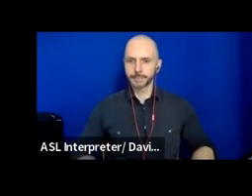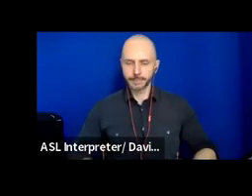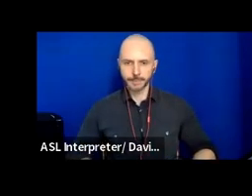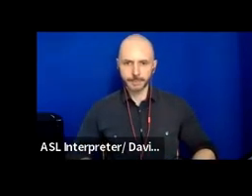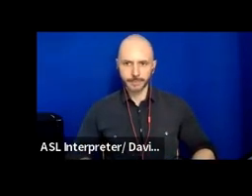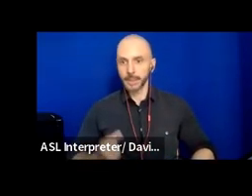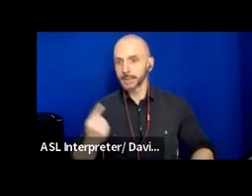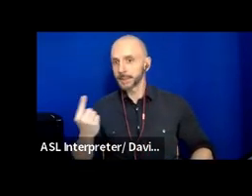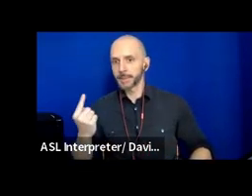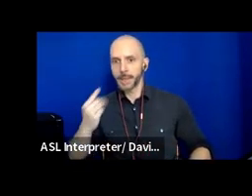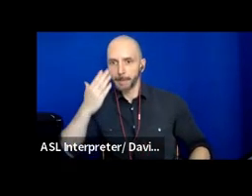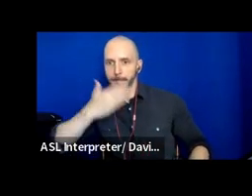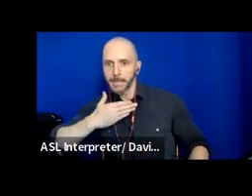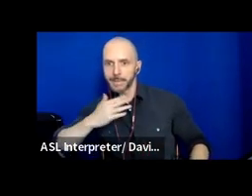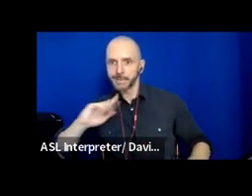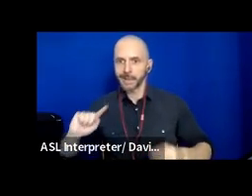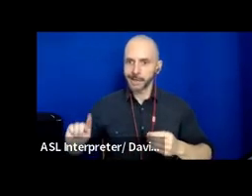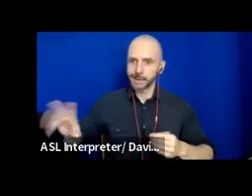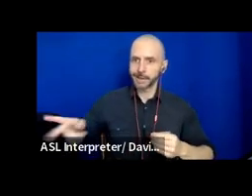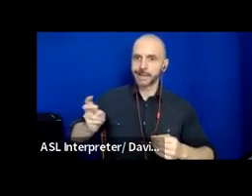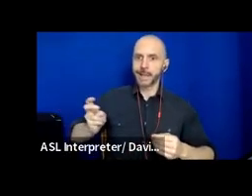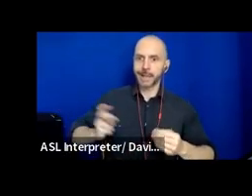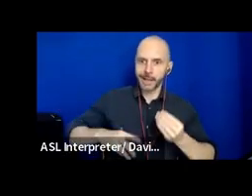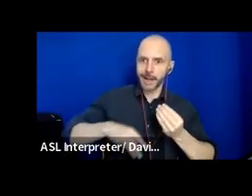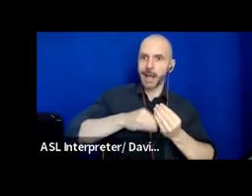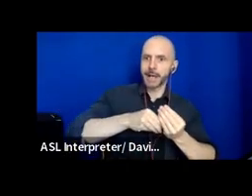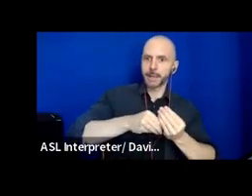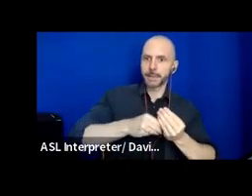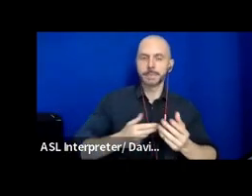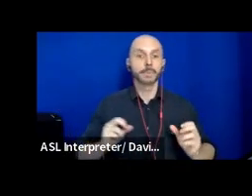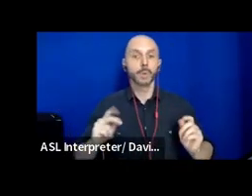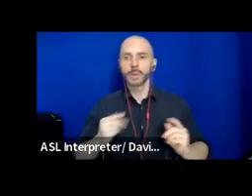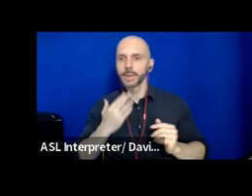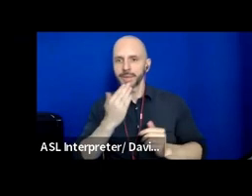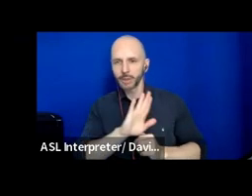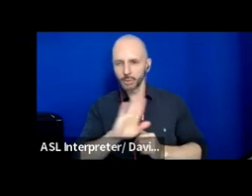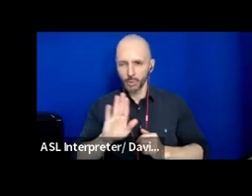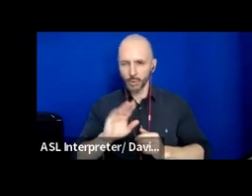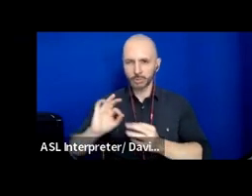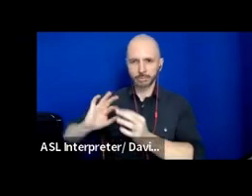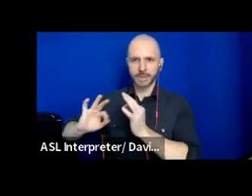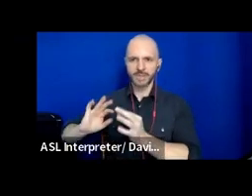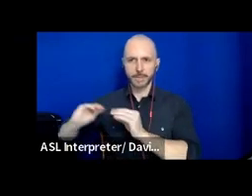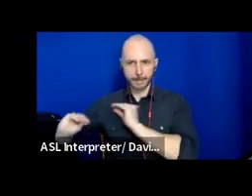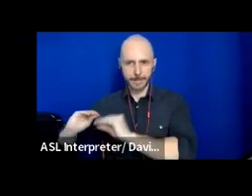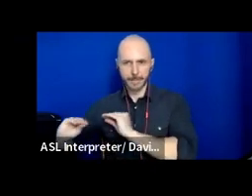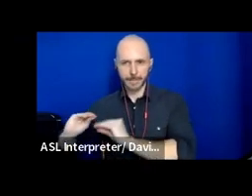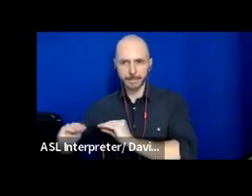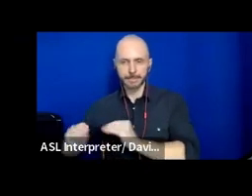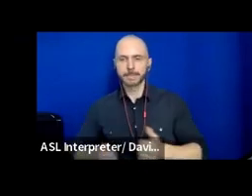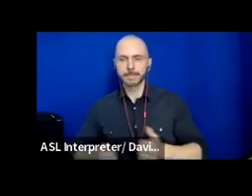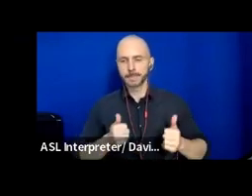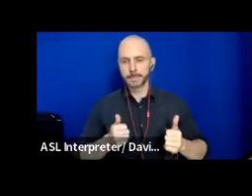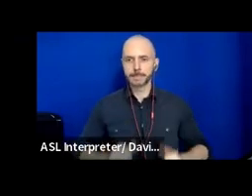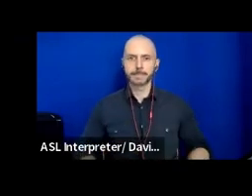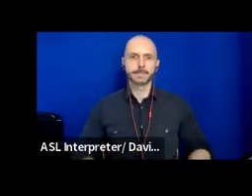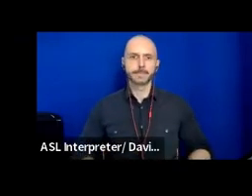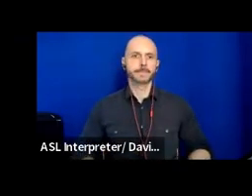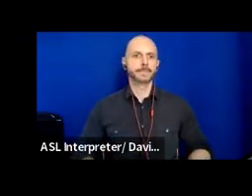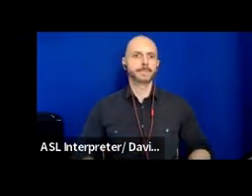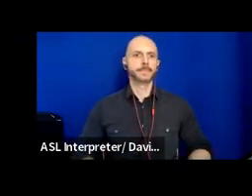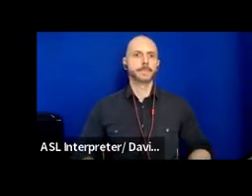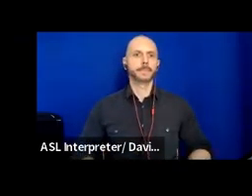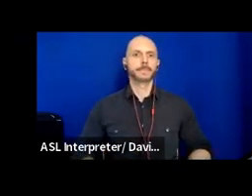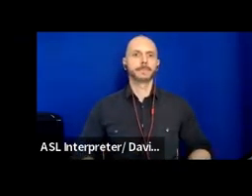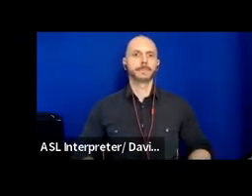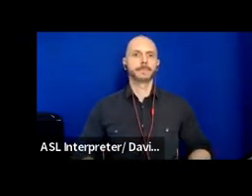So thank you for your responses to that. And so one of the things then, I just want to give you this framework, and I think I